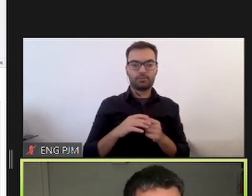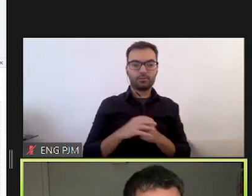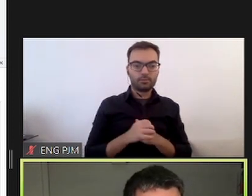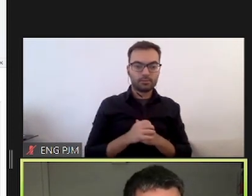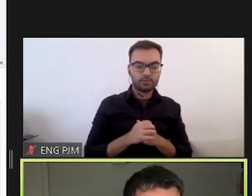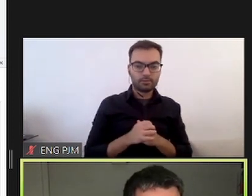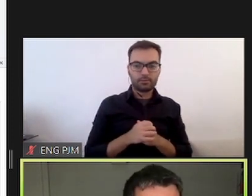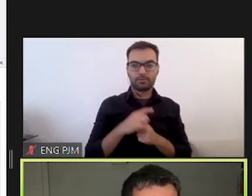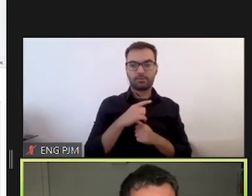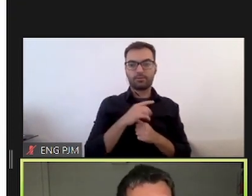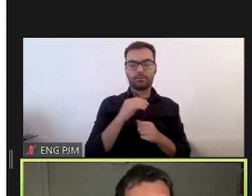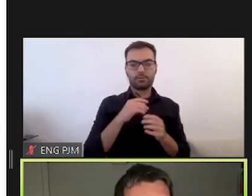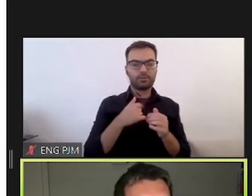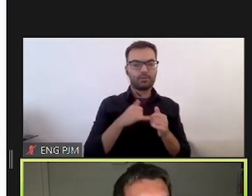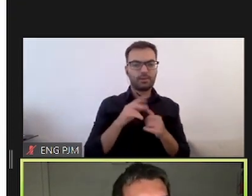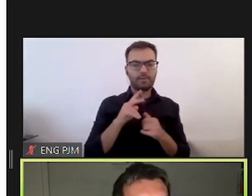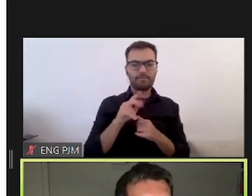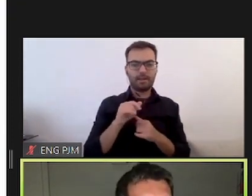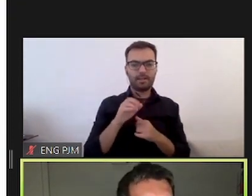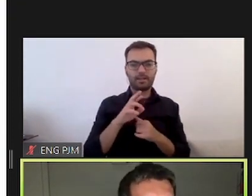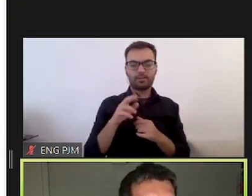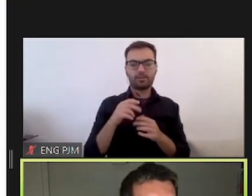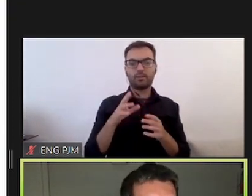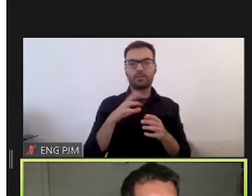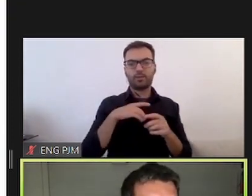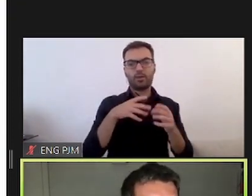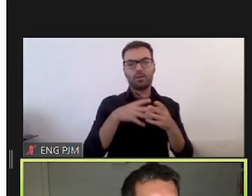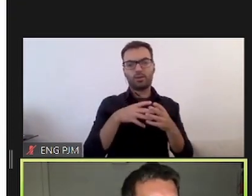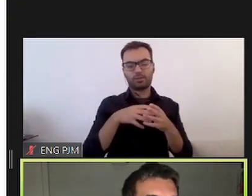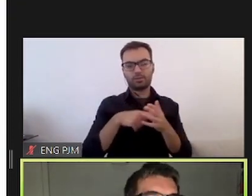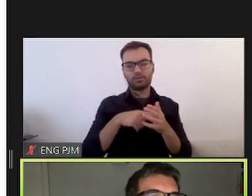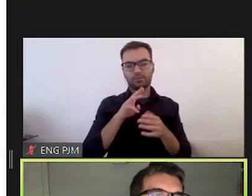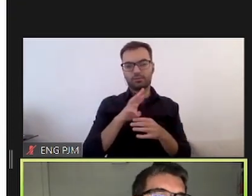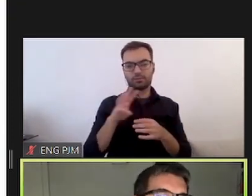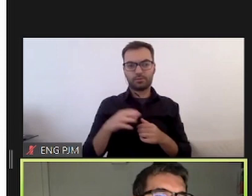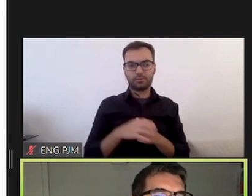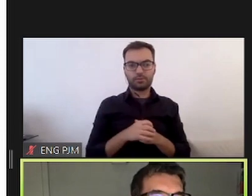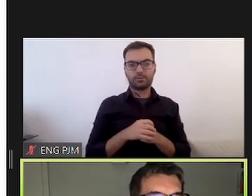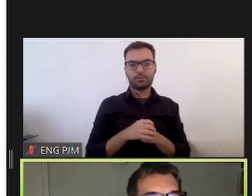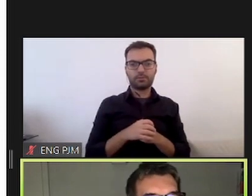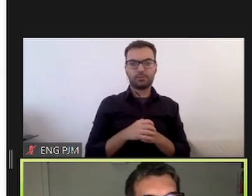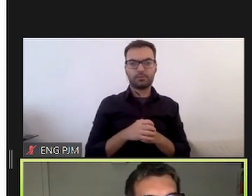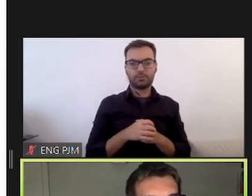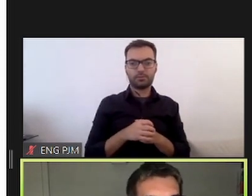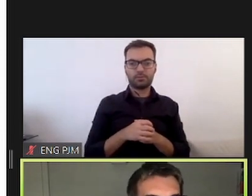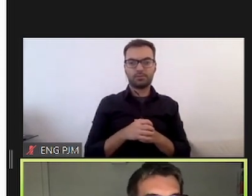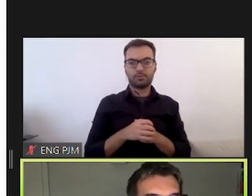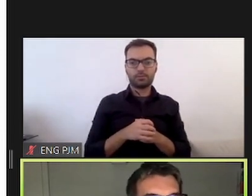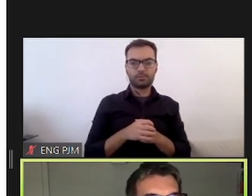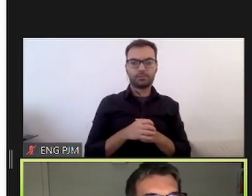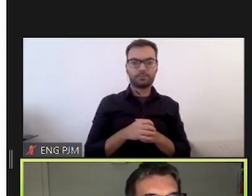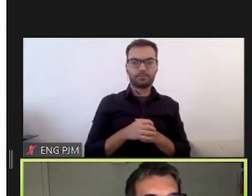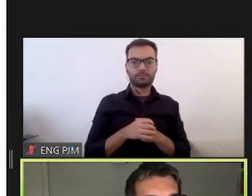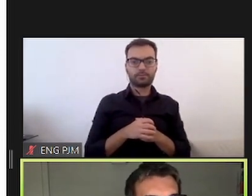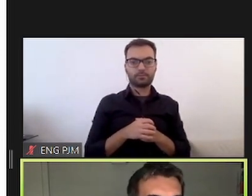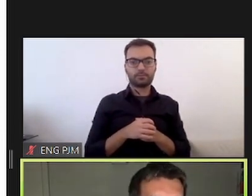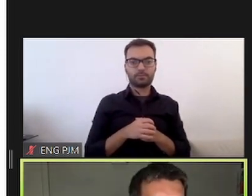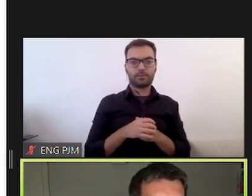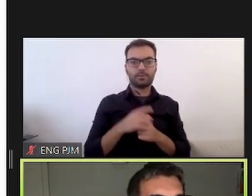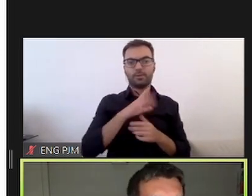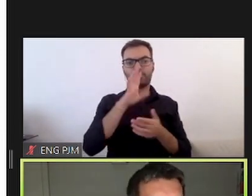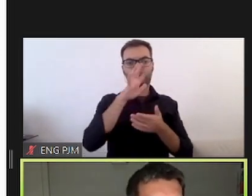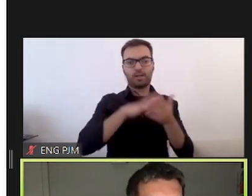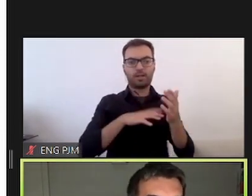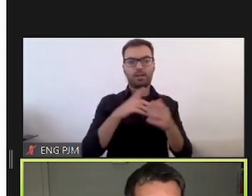validator, and that you can verify this page using the validation. And here you listed